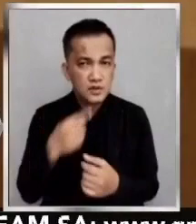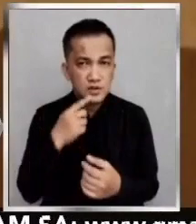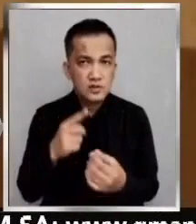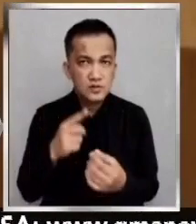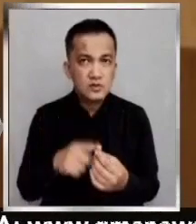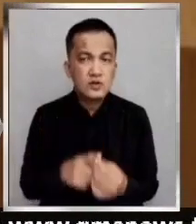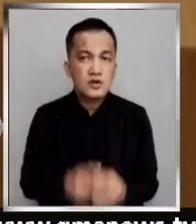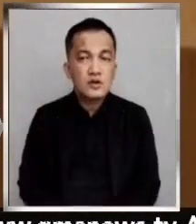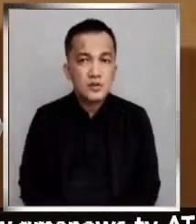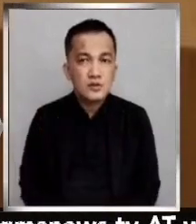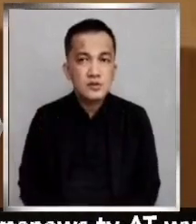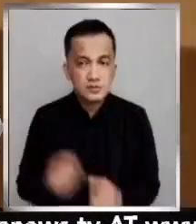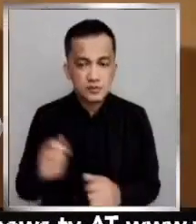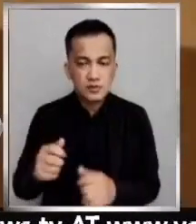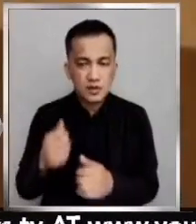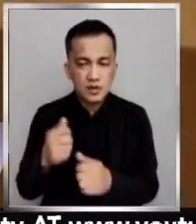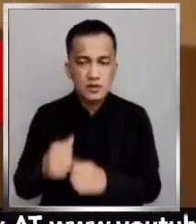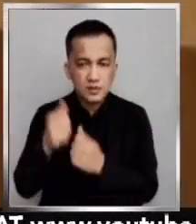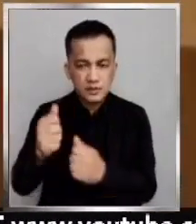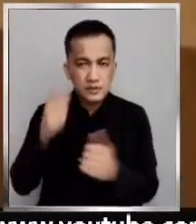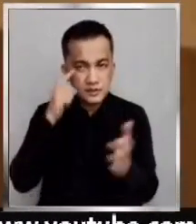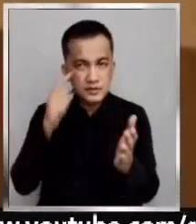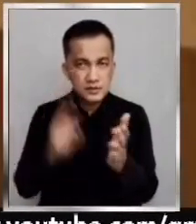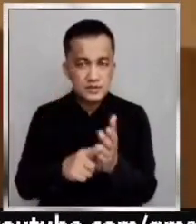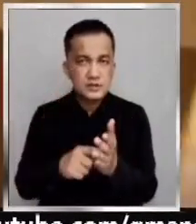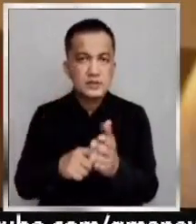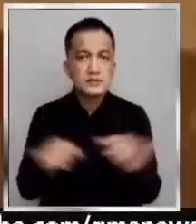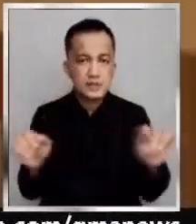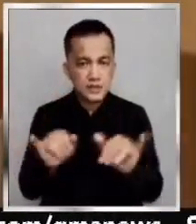it's both an award, a recognition, and also a challenge for us.